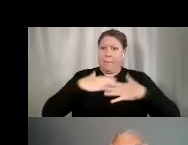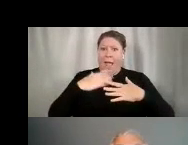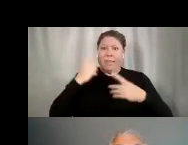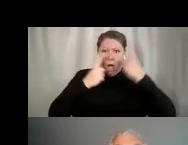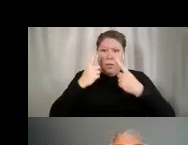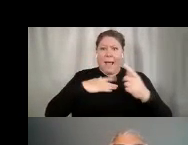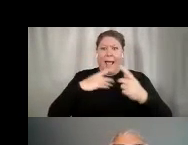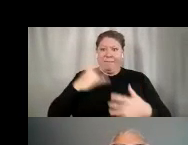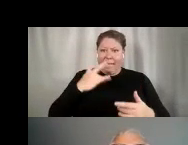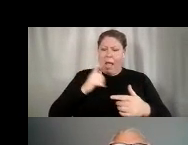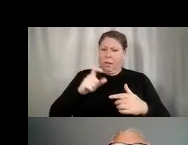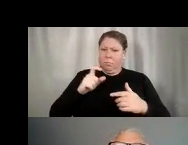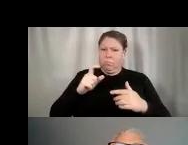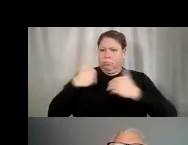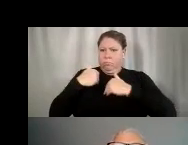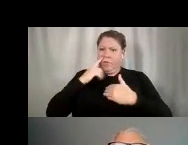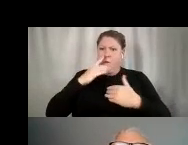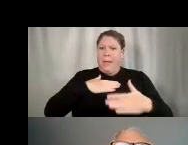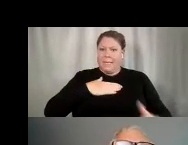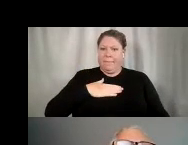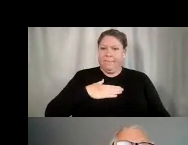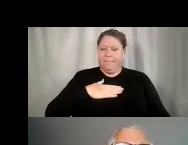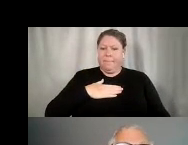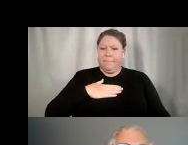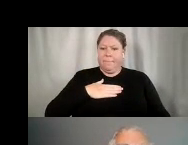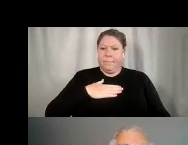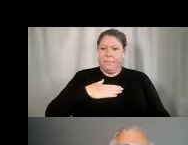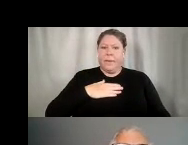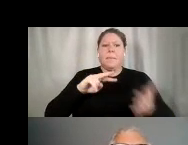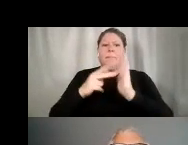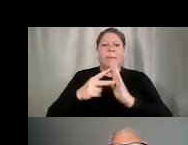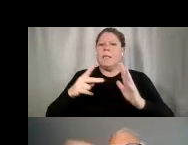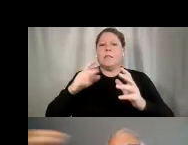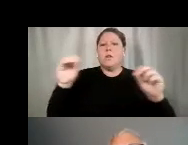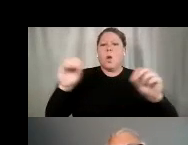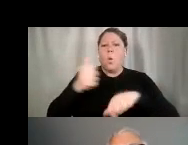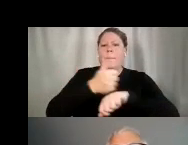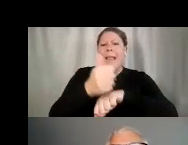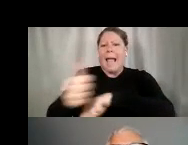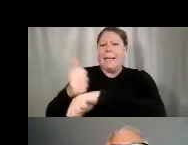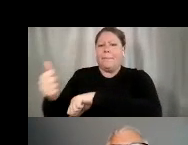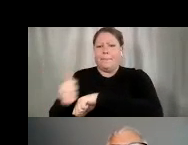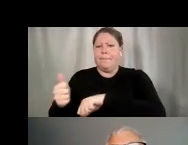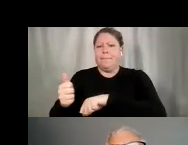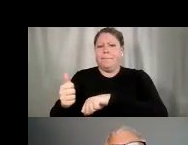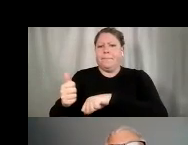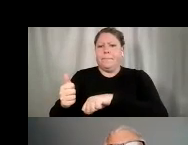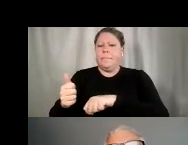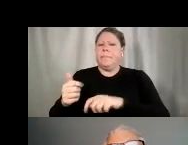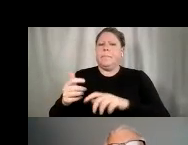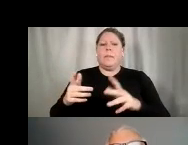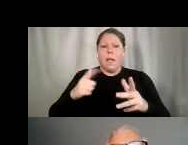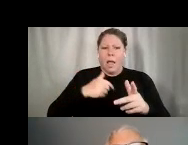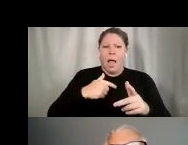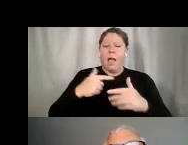And this takes groups out of the blame game, and it helps build mutual accountability. Not only are you going